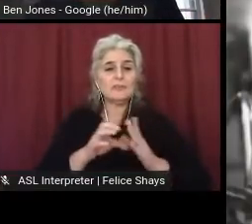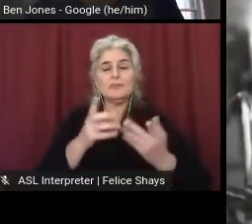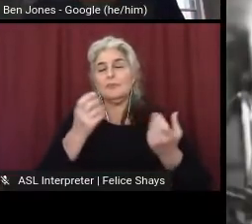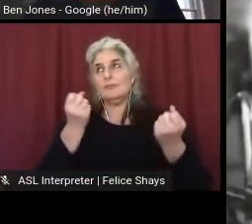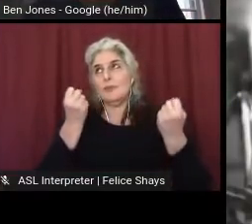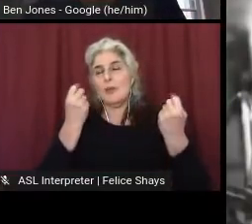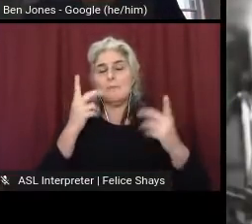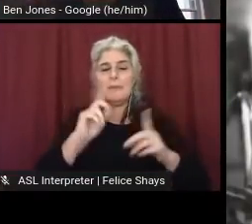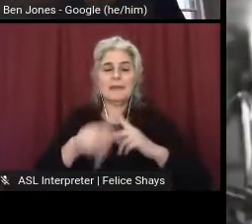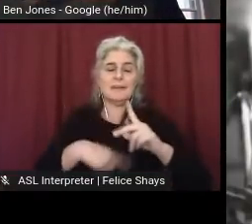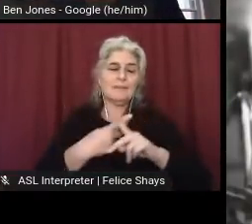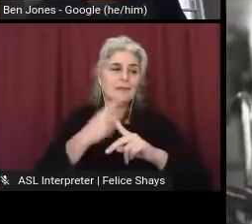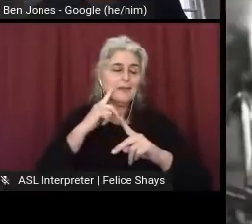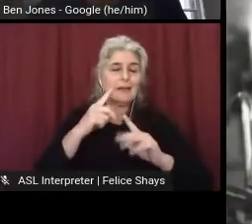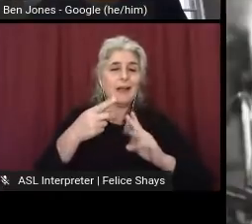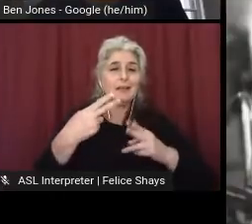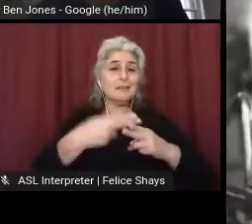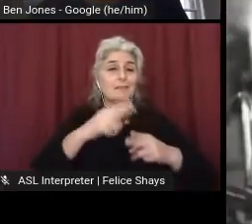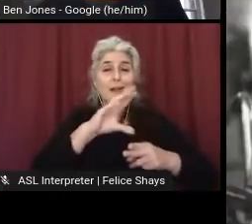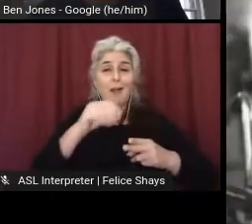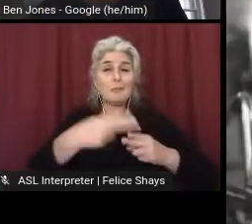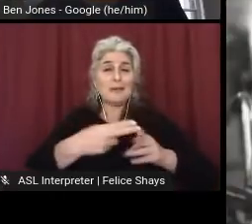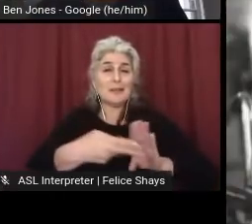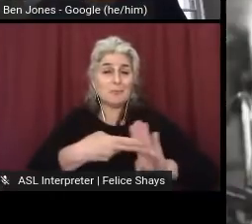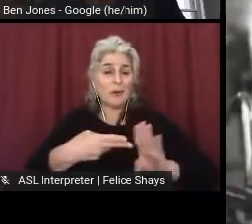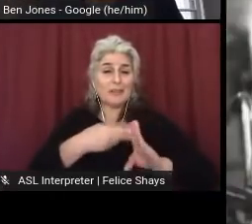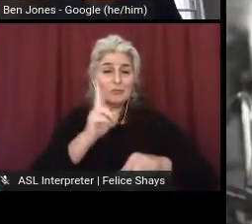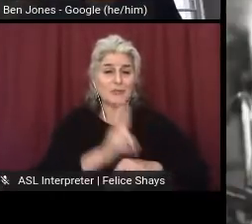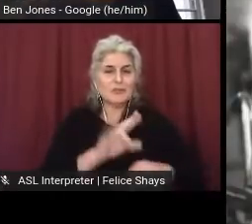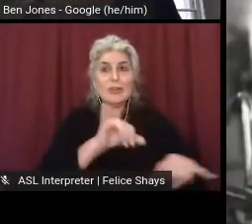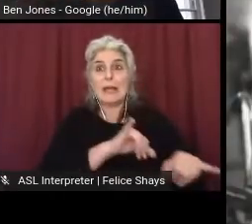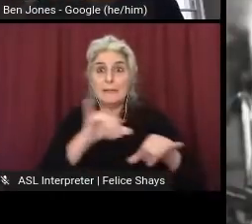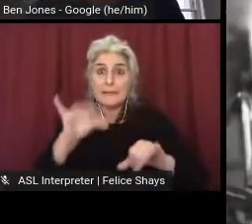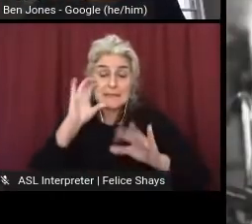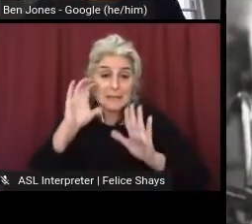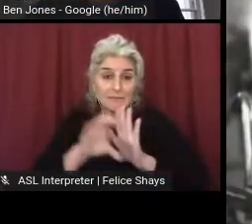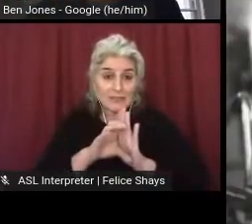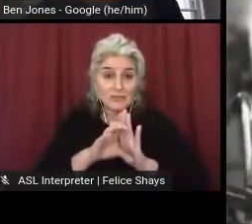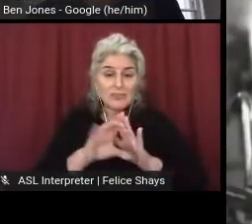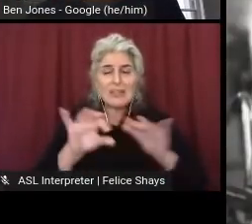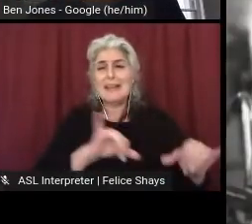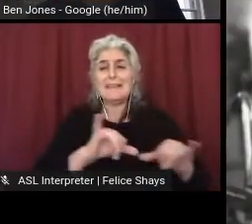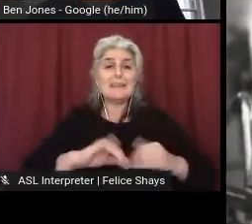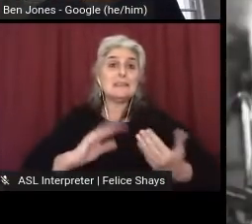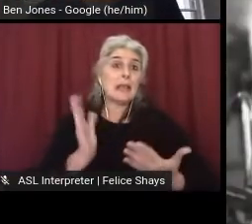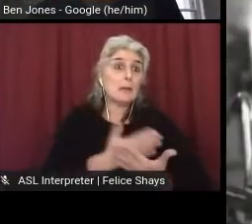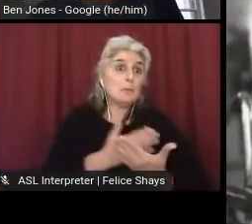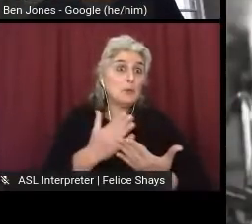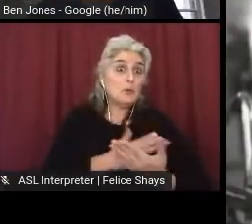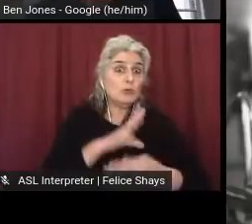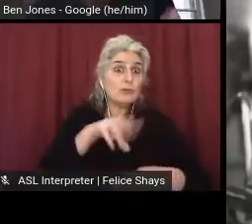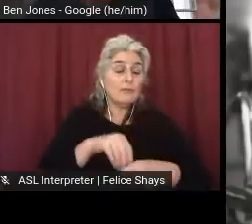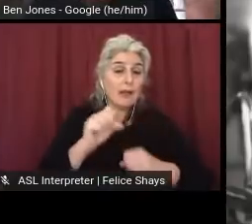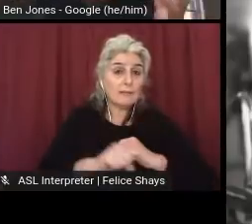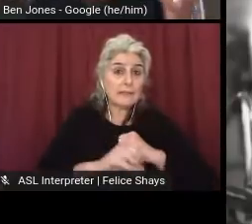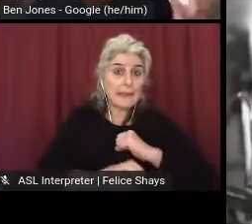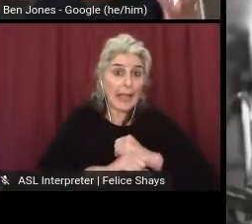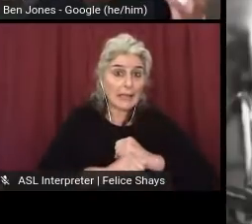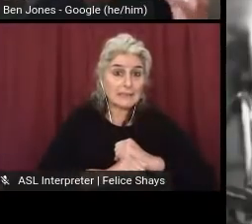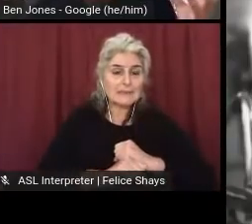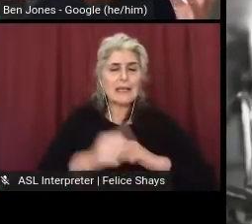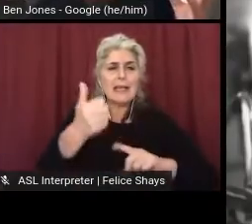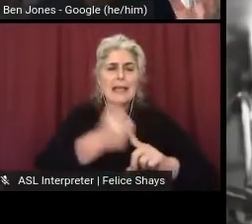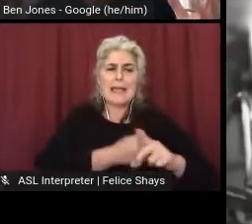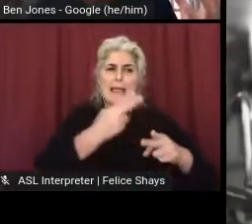global brands, the same photo in multiple ads, the same music backing track in multiple ads. Each brand